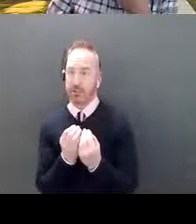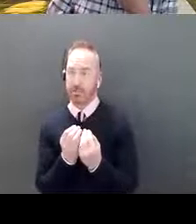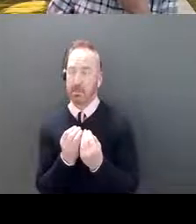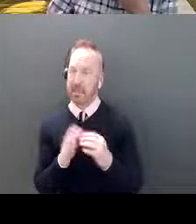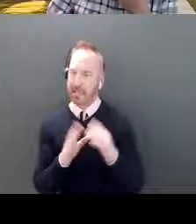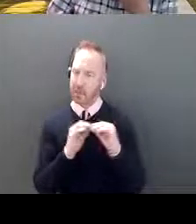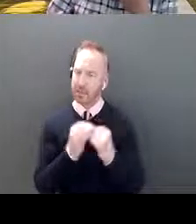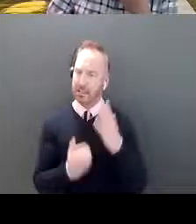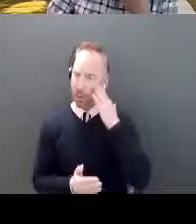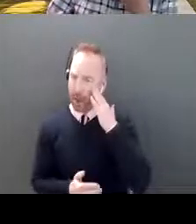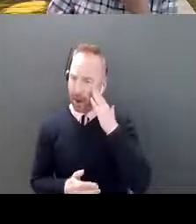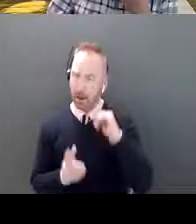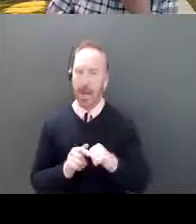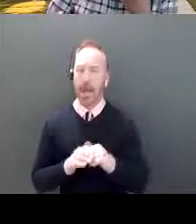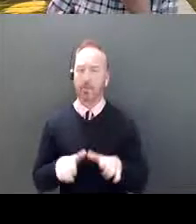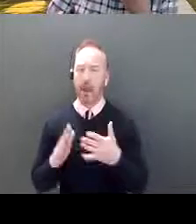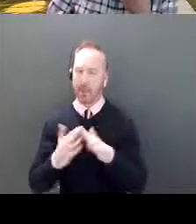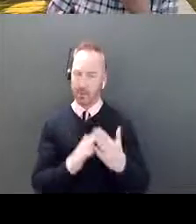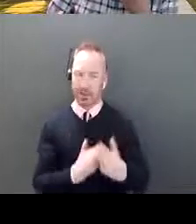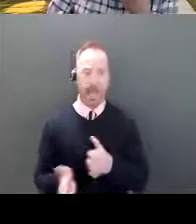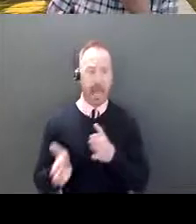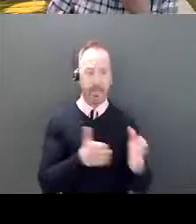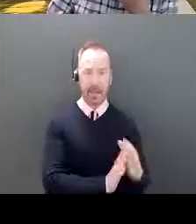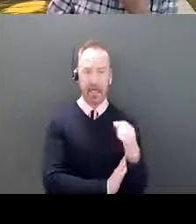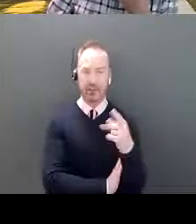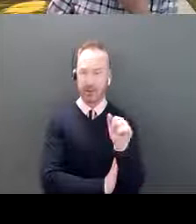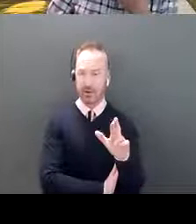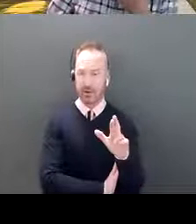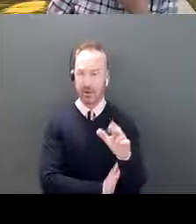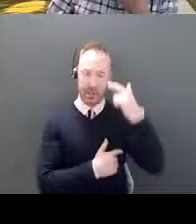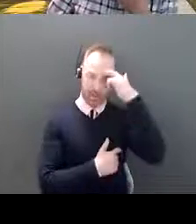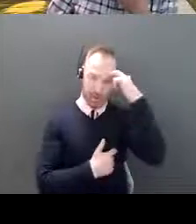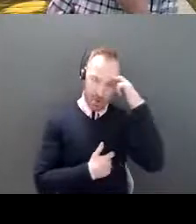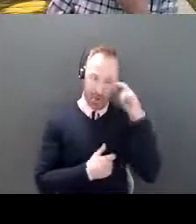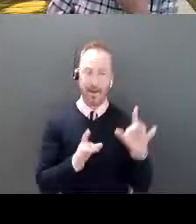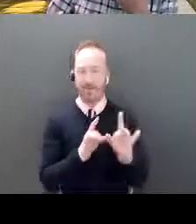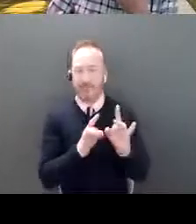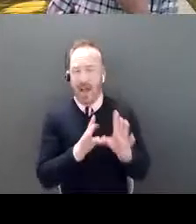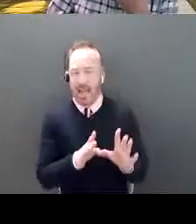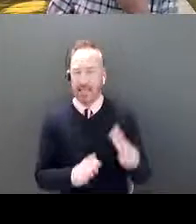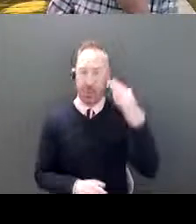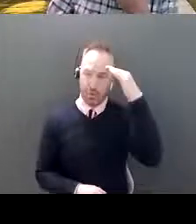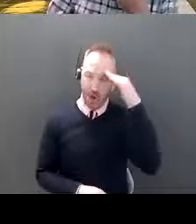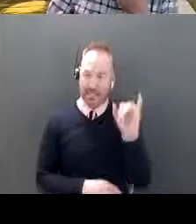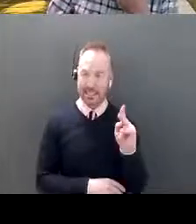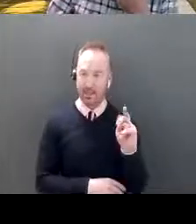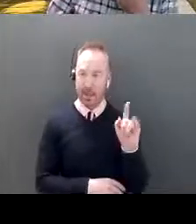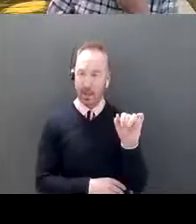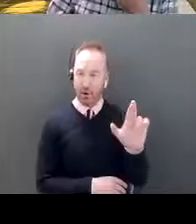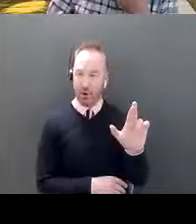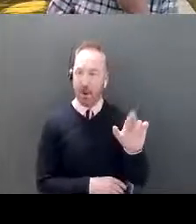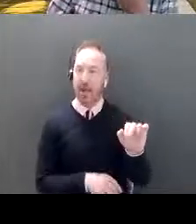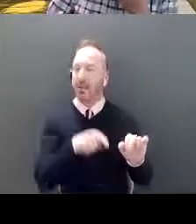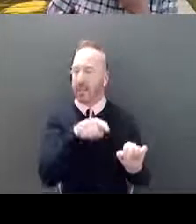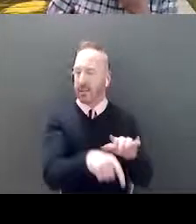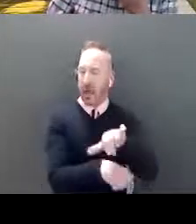community? And then the Gender, Trauma, and Violence Knowledge Incubator at Western University is another place where you can find